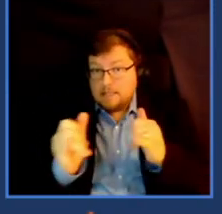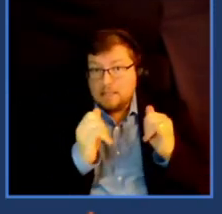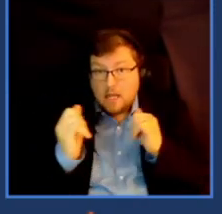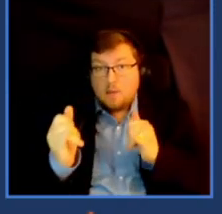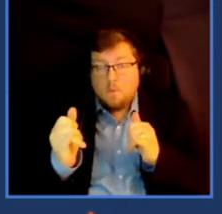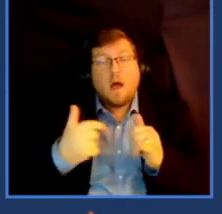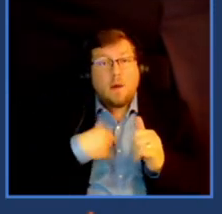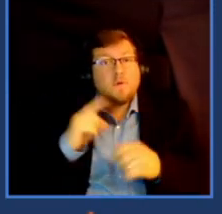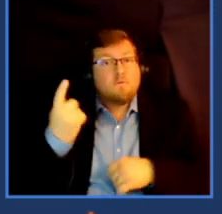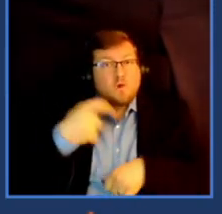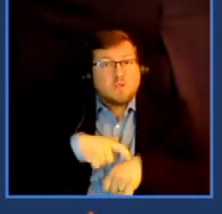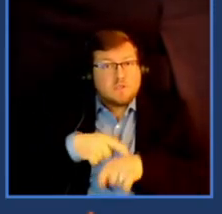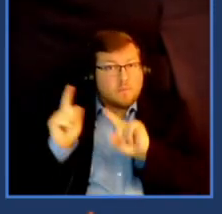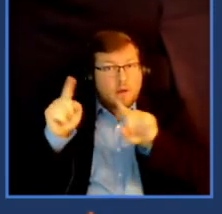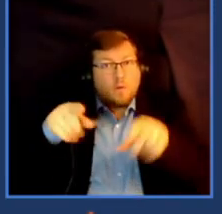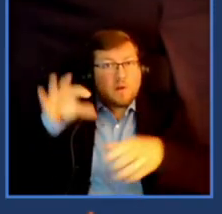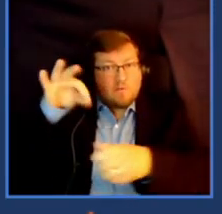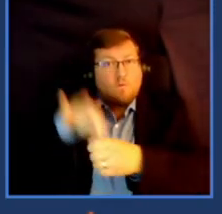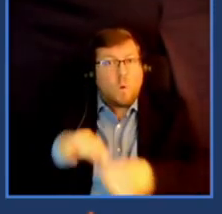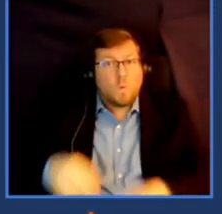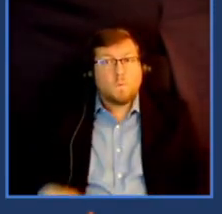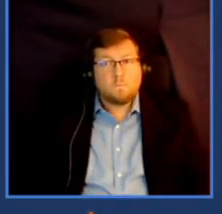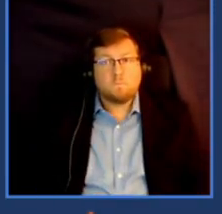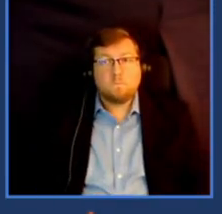first-time voter.